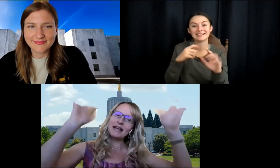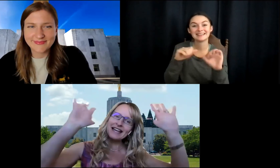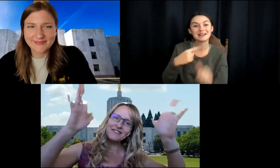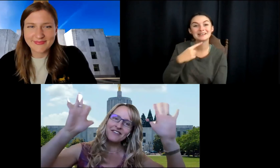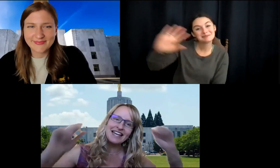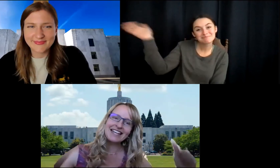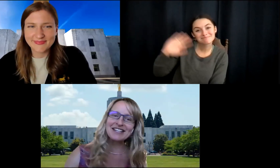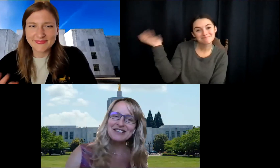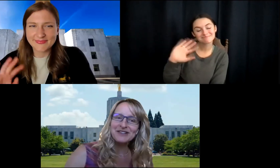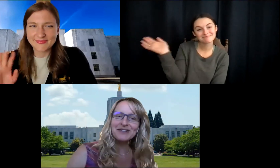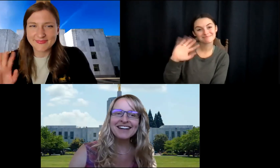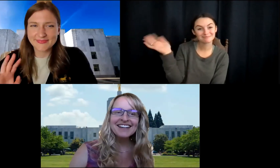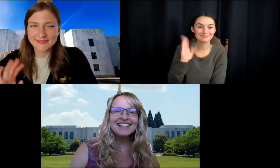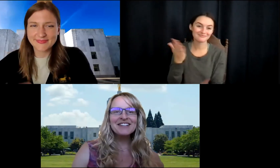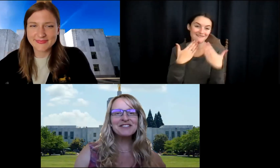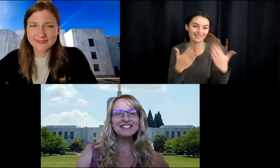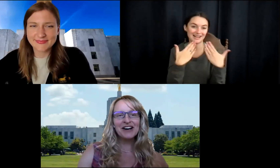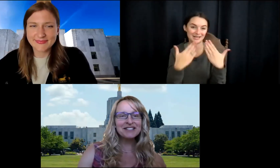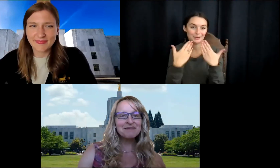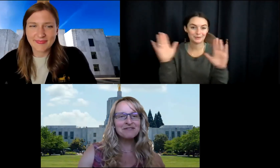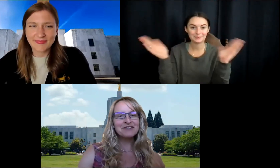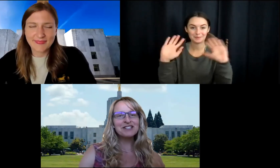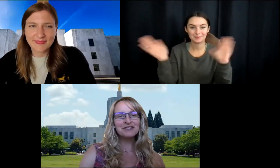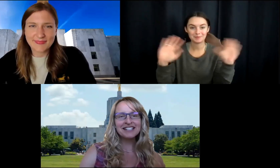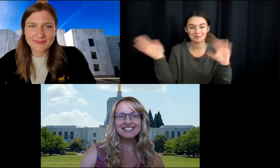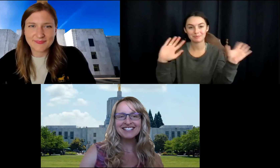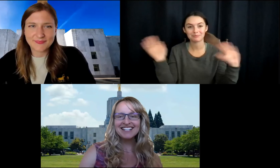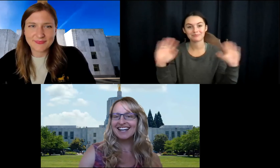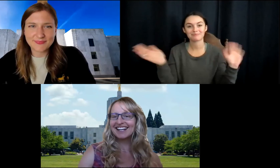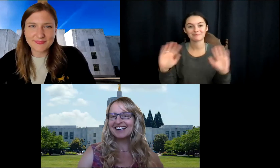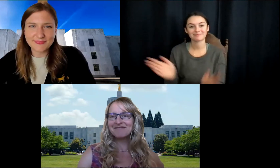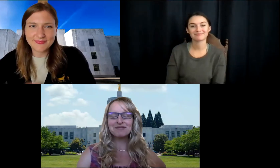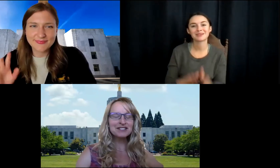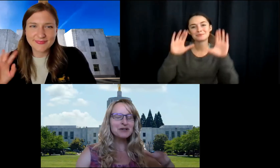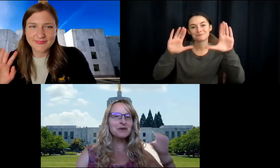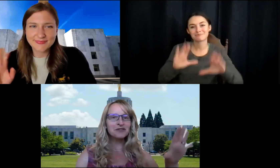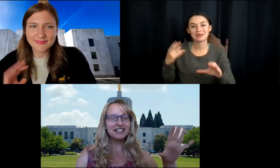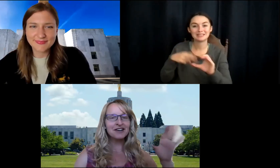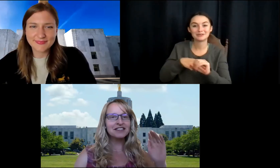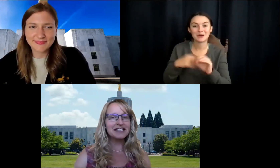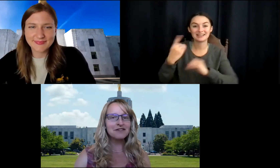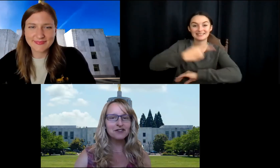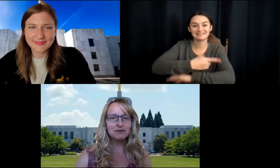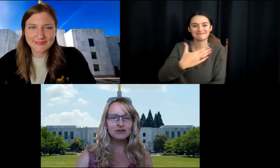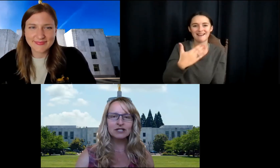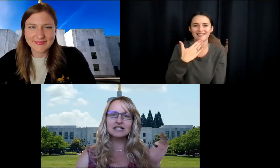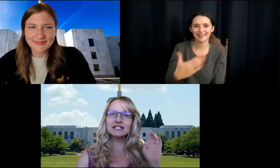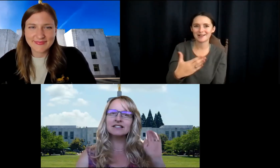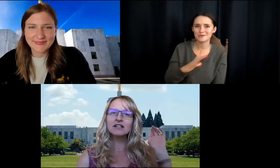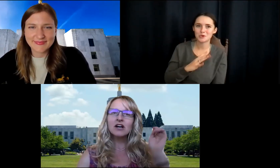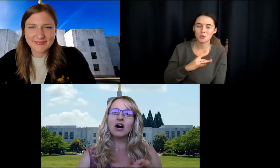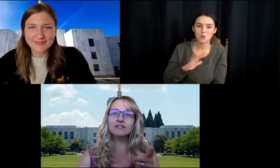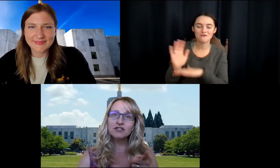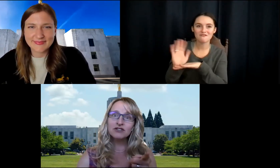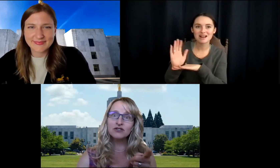virtual wave of thank you? It was awesome of you to join us today. Such a cool video, and thank you for the